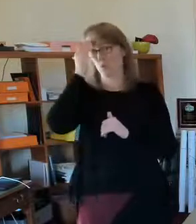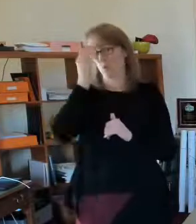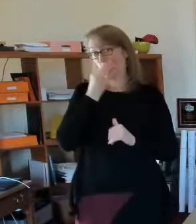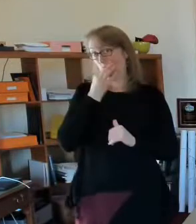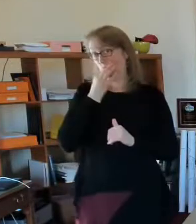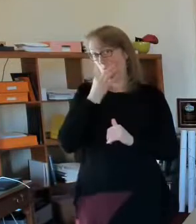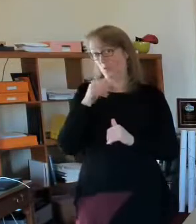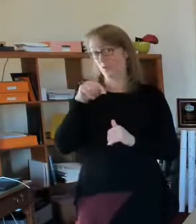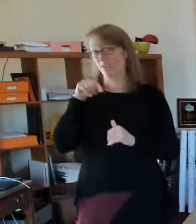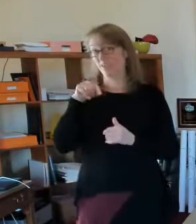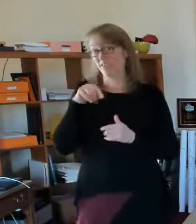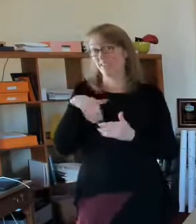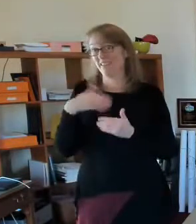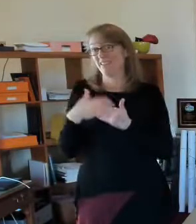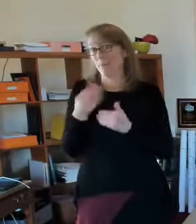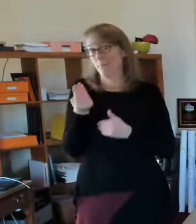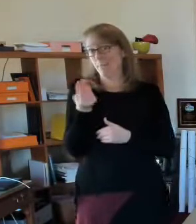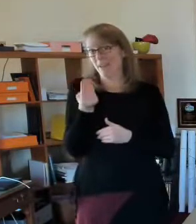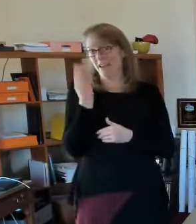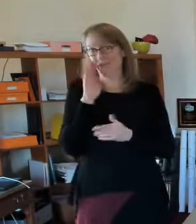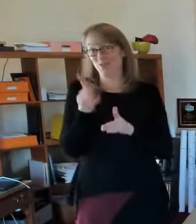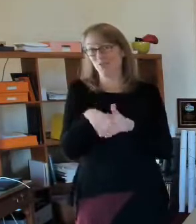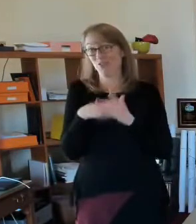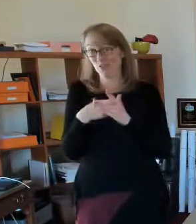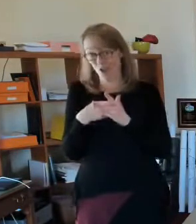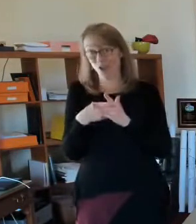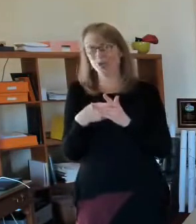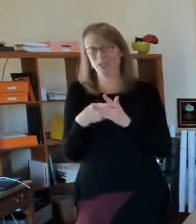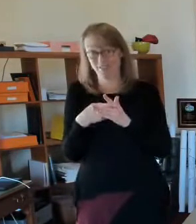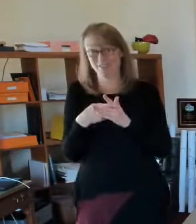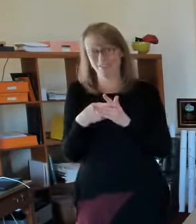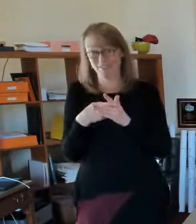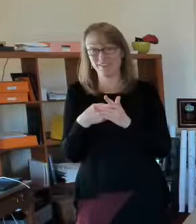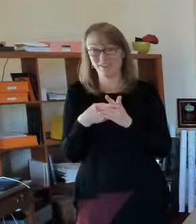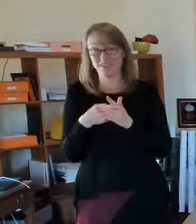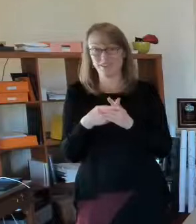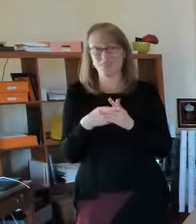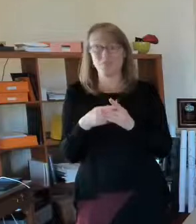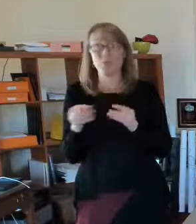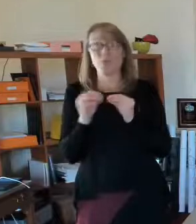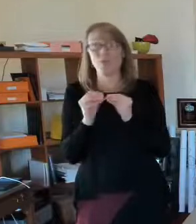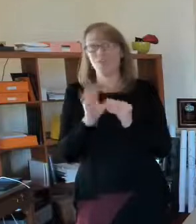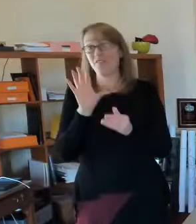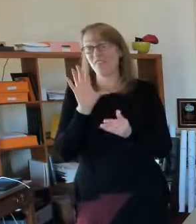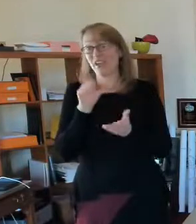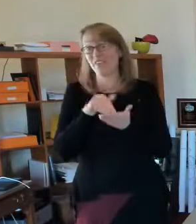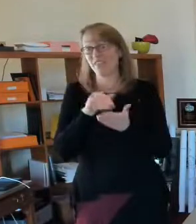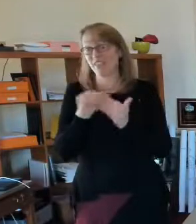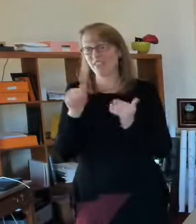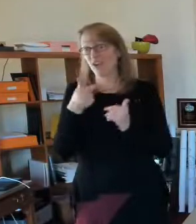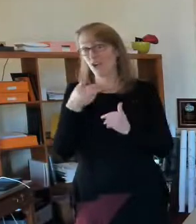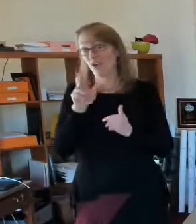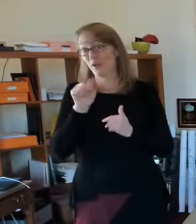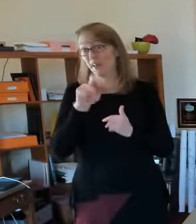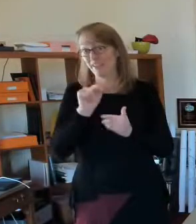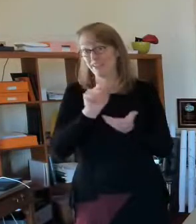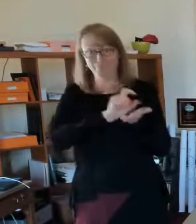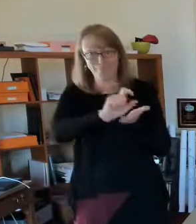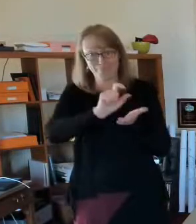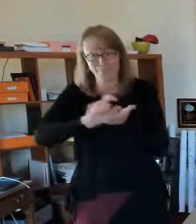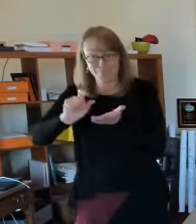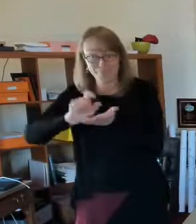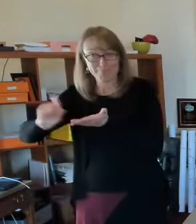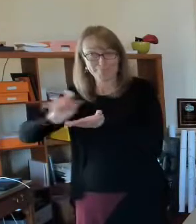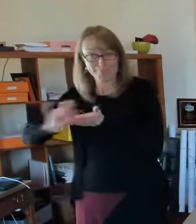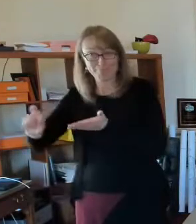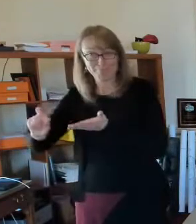out on Monday for additional $5,000 grants. And that's helpful. That's what we can do. That's what we have the funding